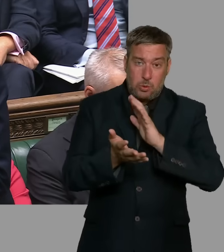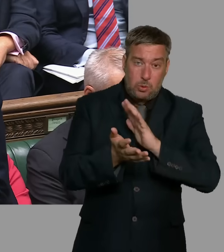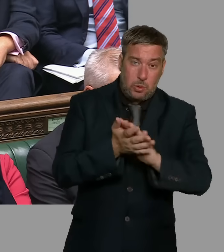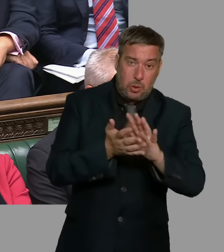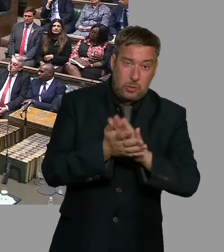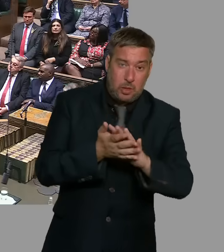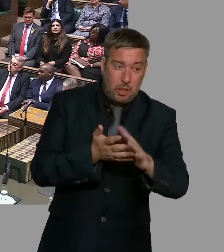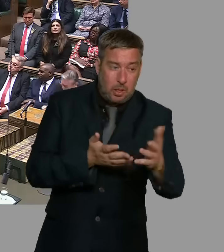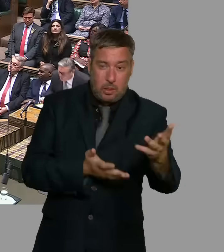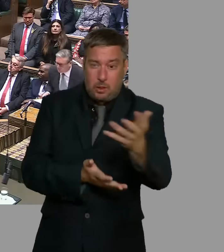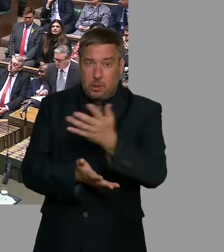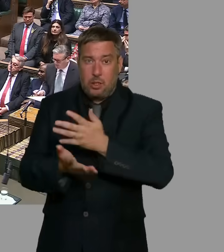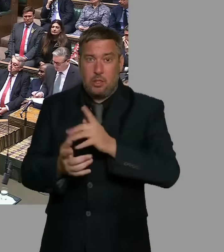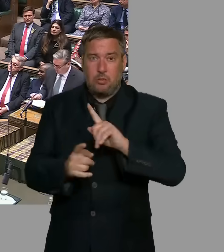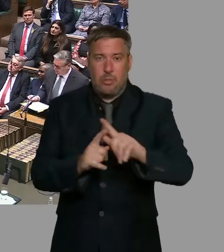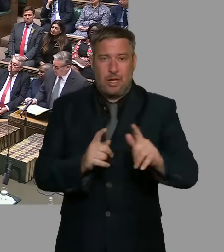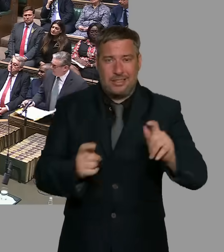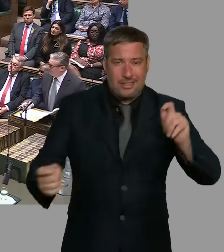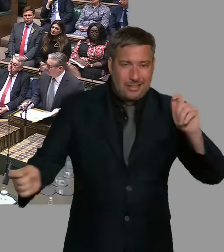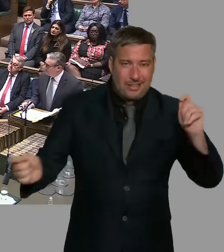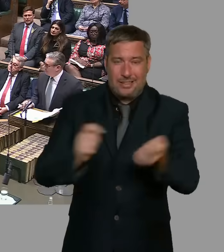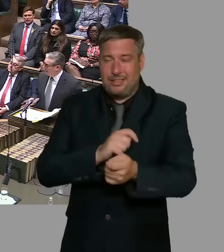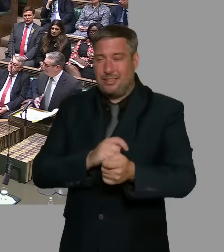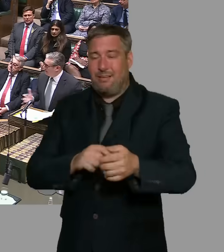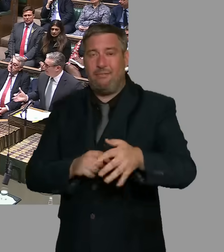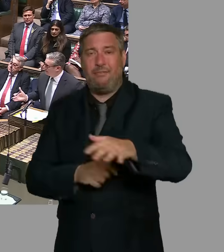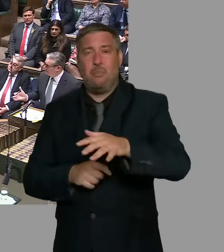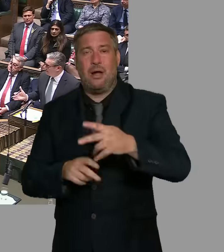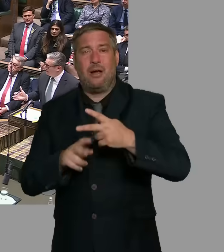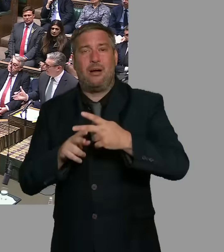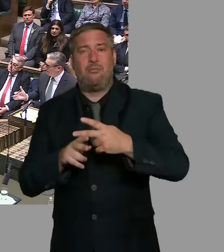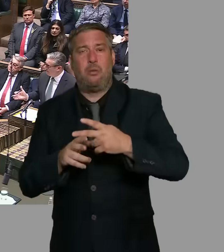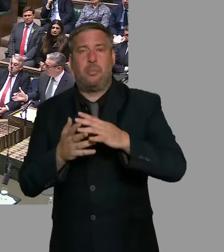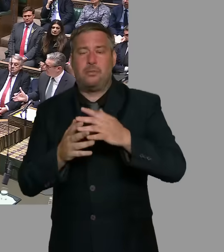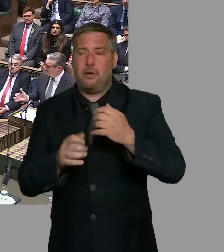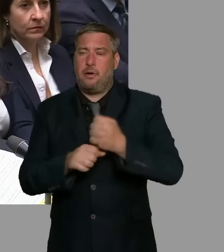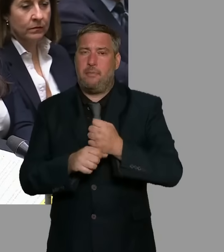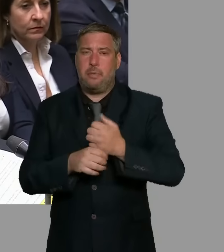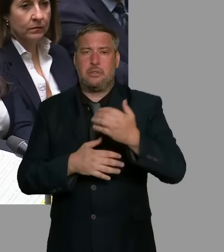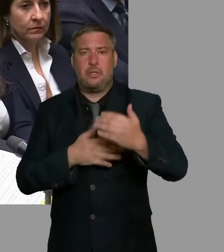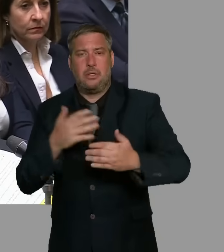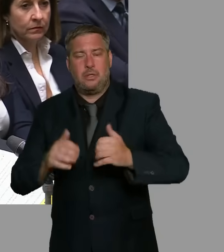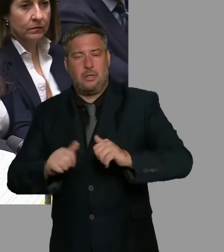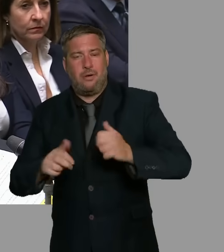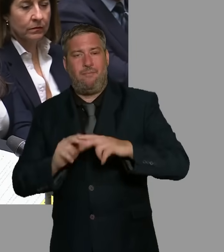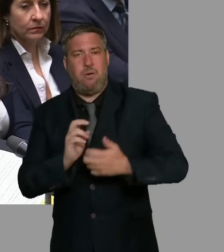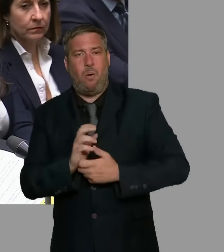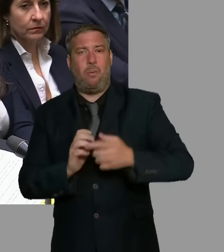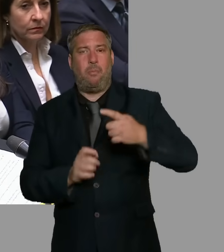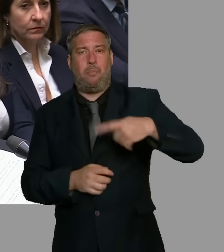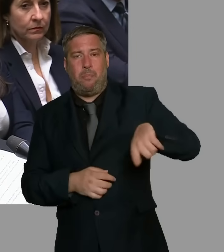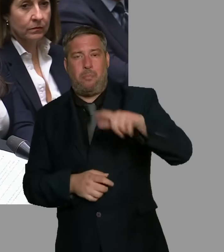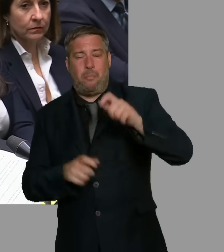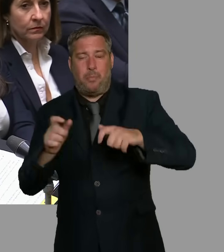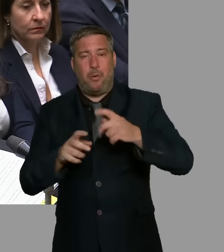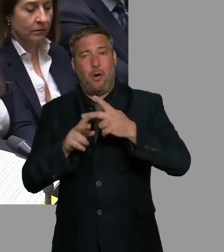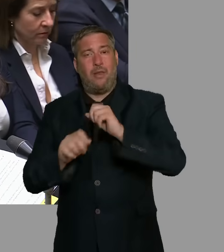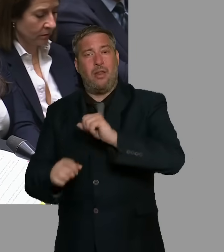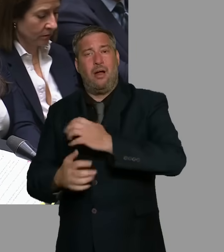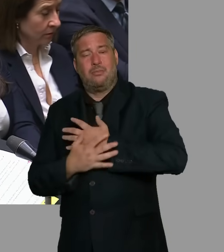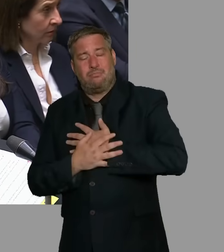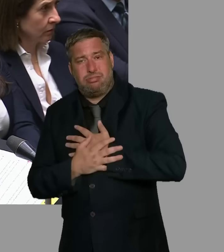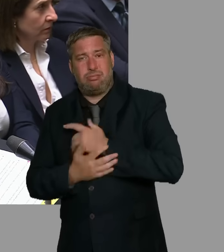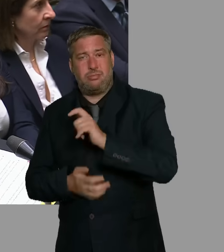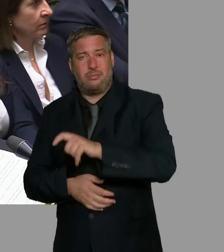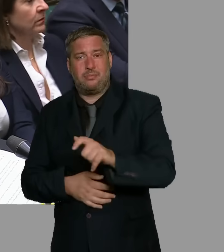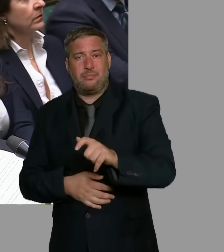ones? Well, I do agree with him. There are too many hurdles and too many hoops that have to be gone through, and that's why we're simplifying the system,